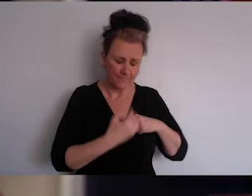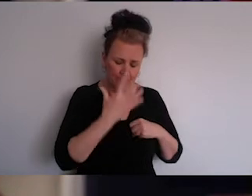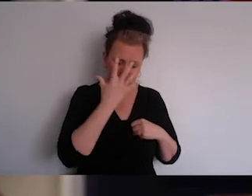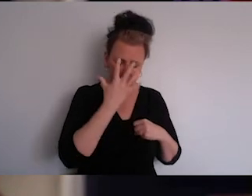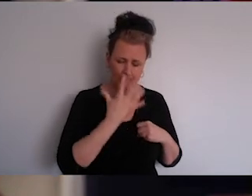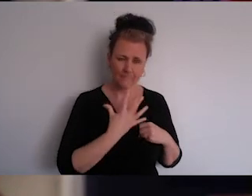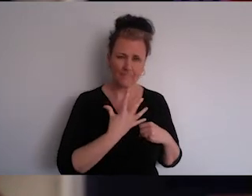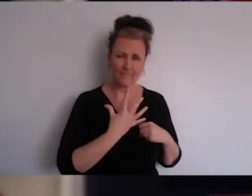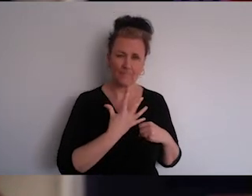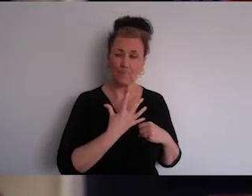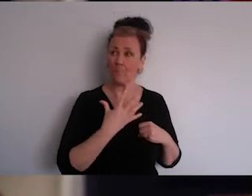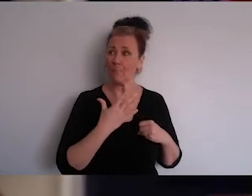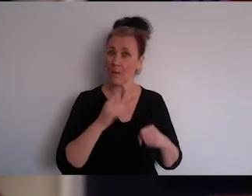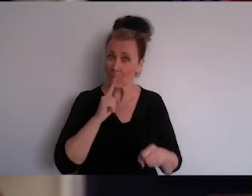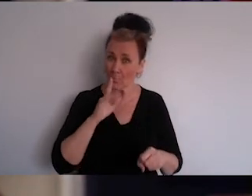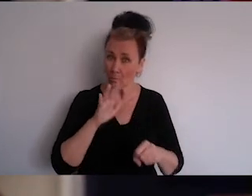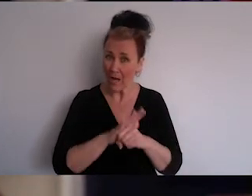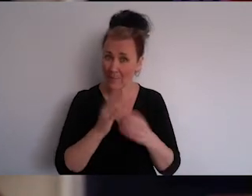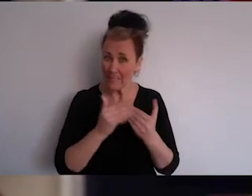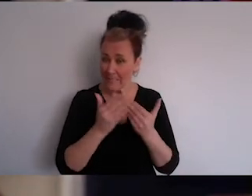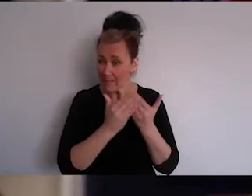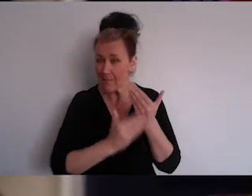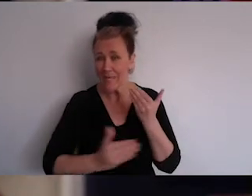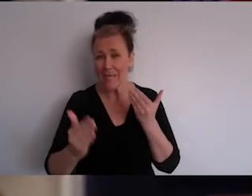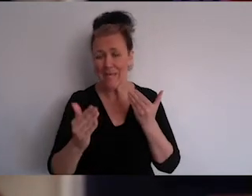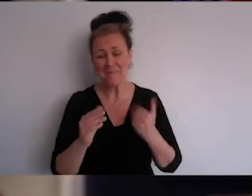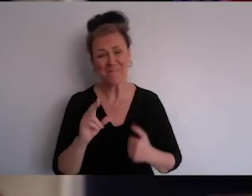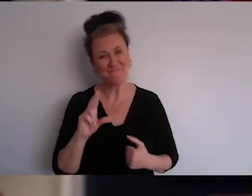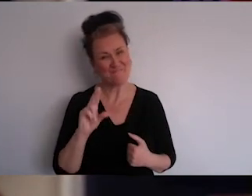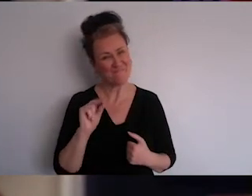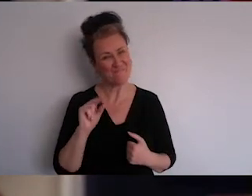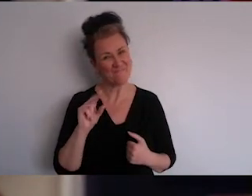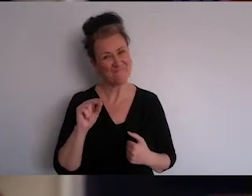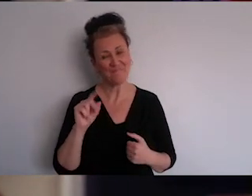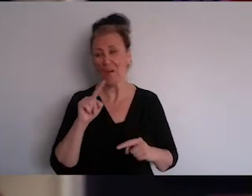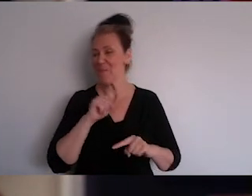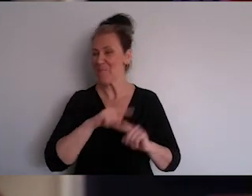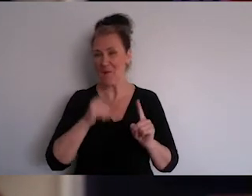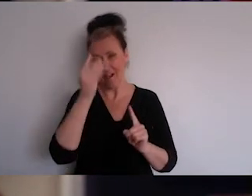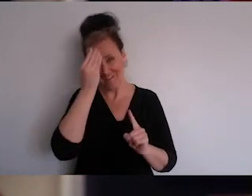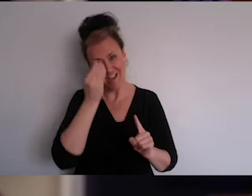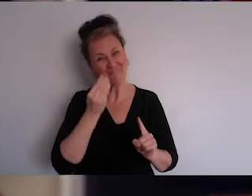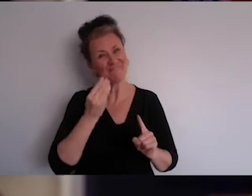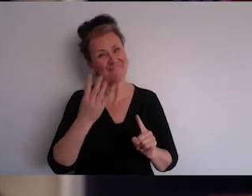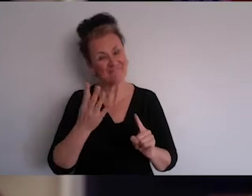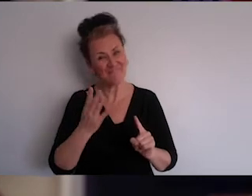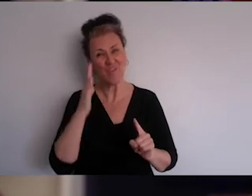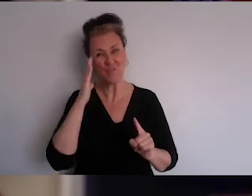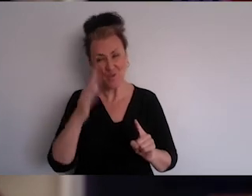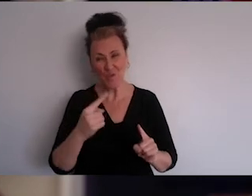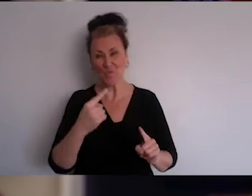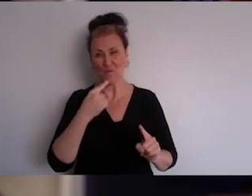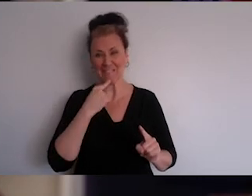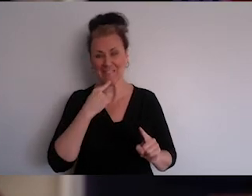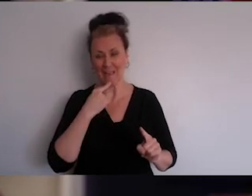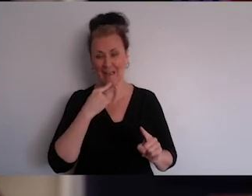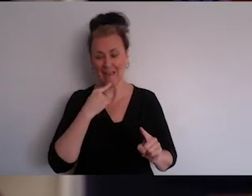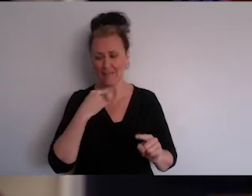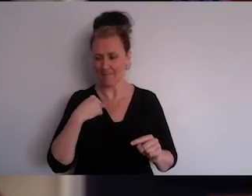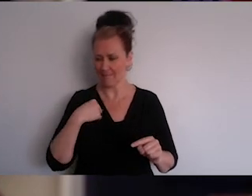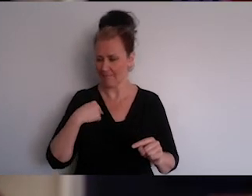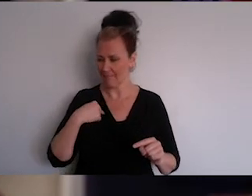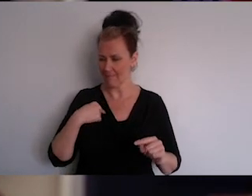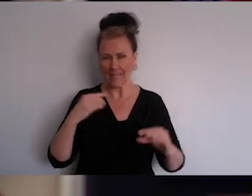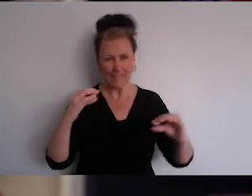can't promise you that it will be easy, but I can promise that there won't be a time when you don't